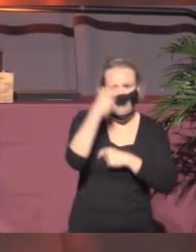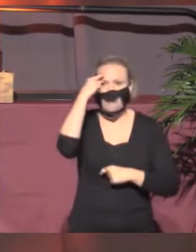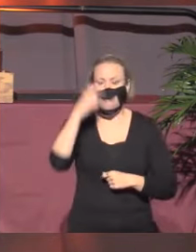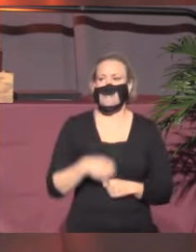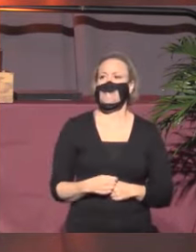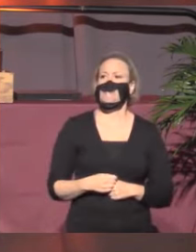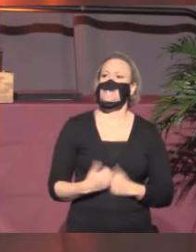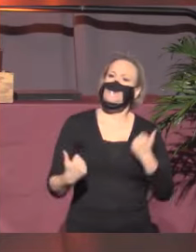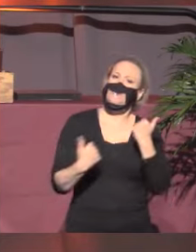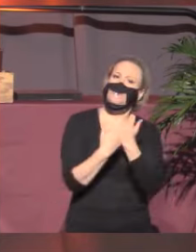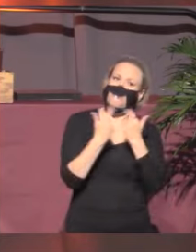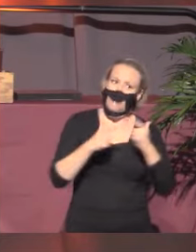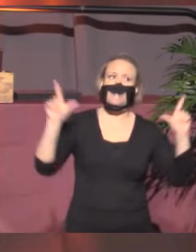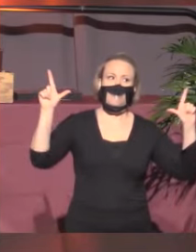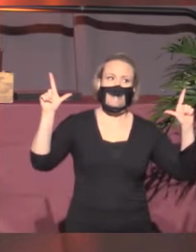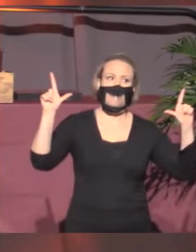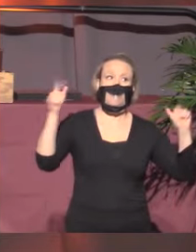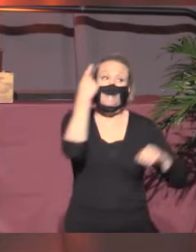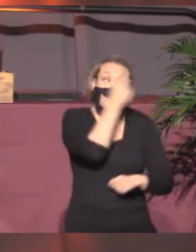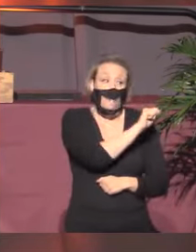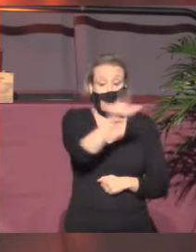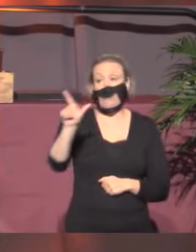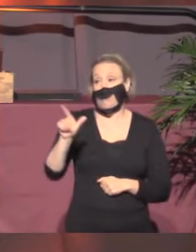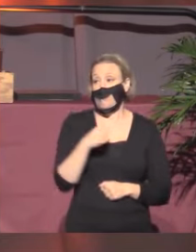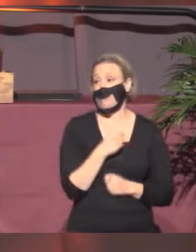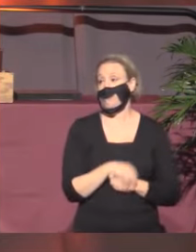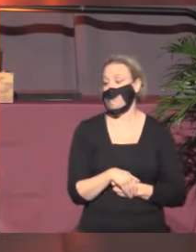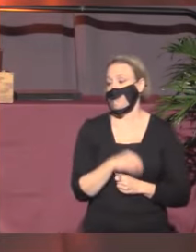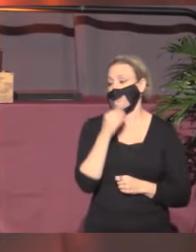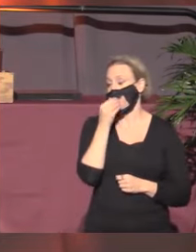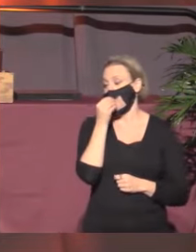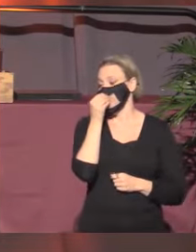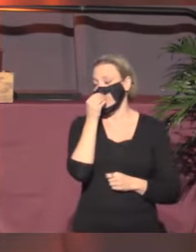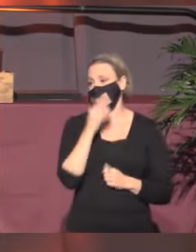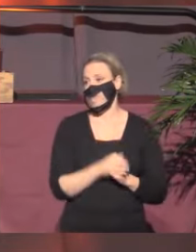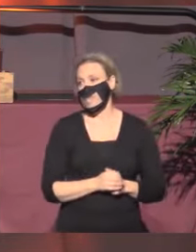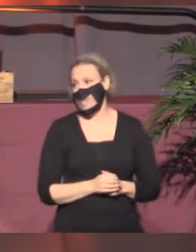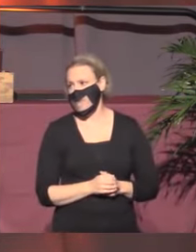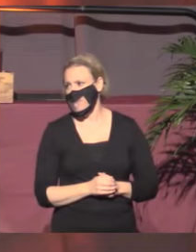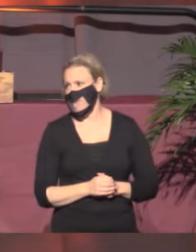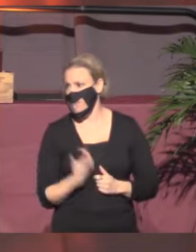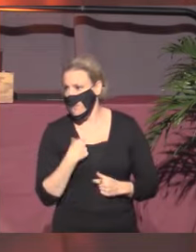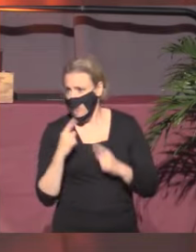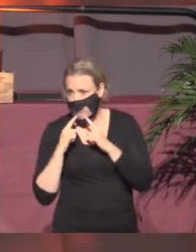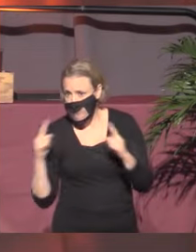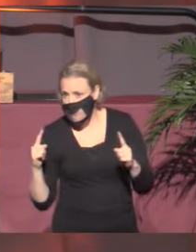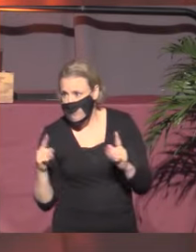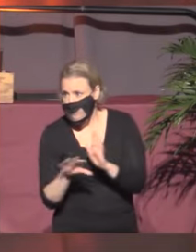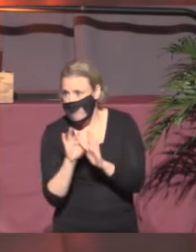liberty, liberty for all? Do we not tell you, our students, to find your